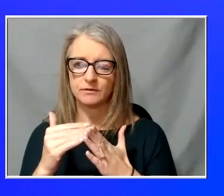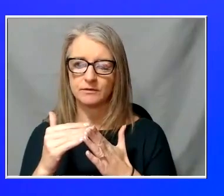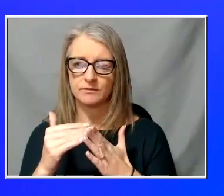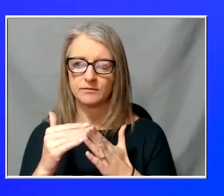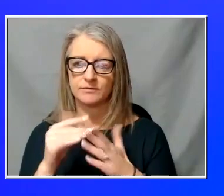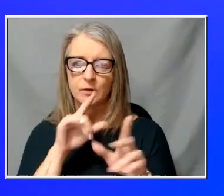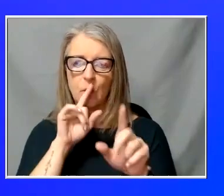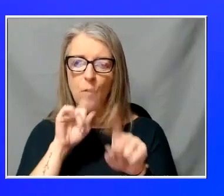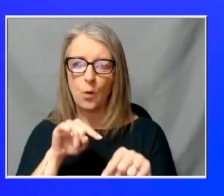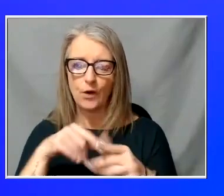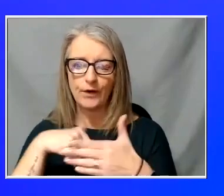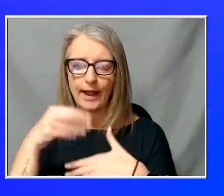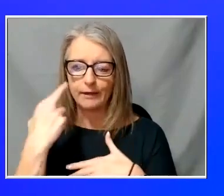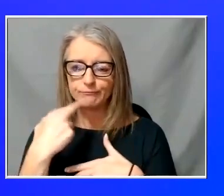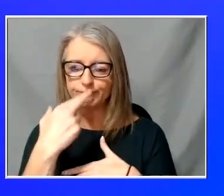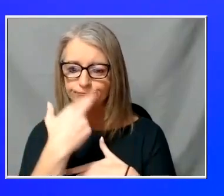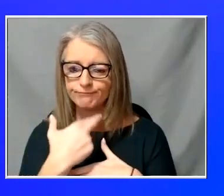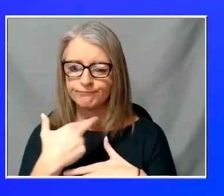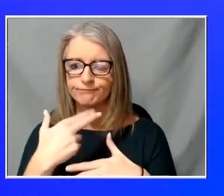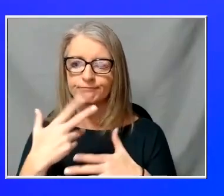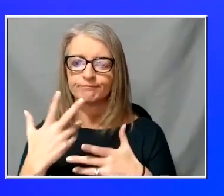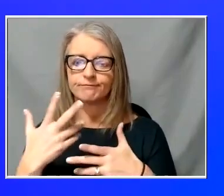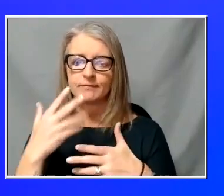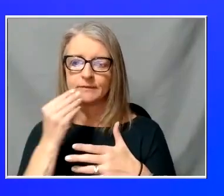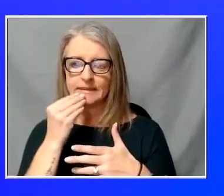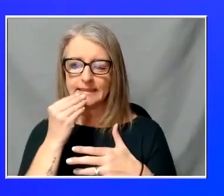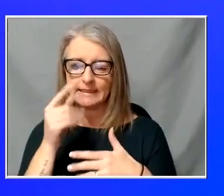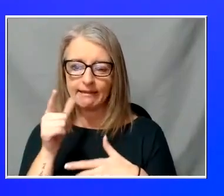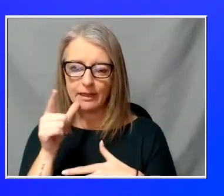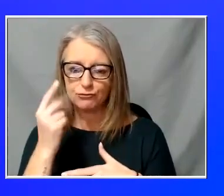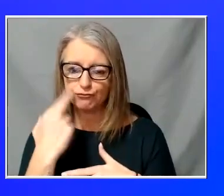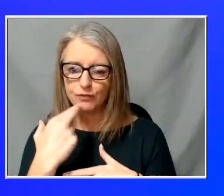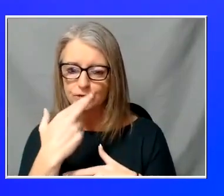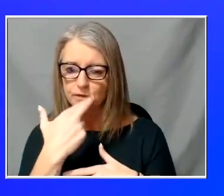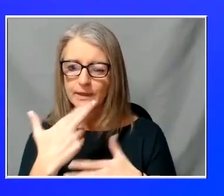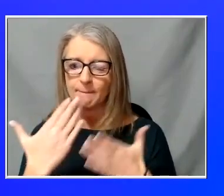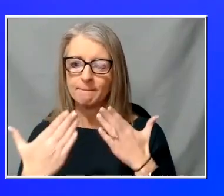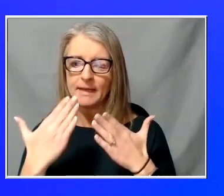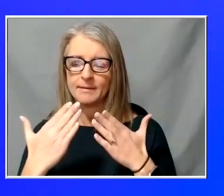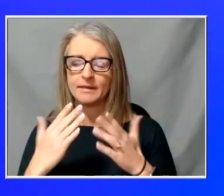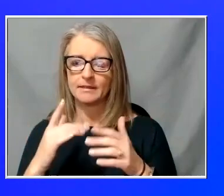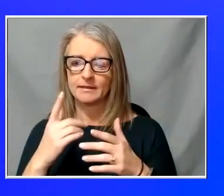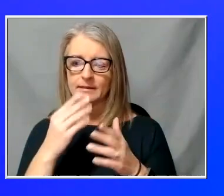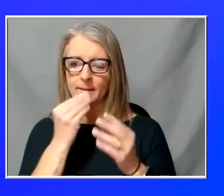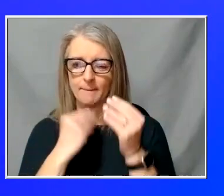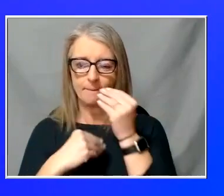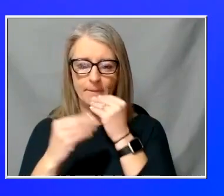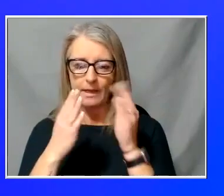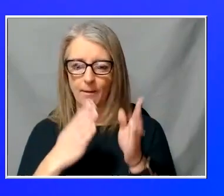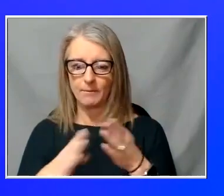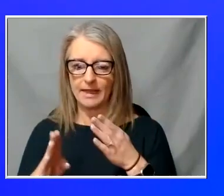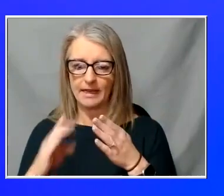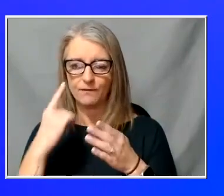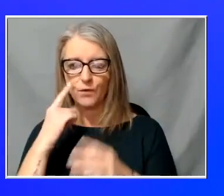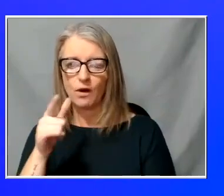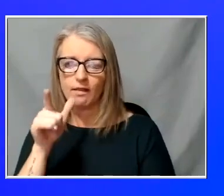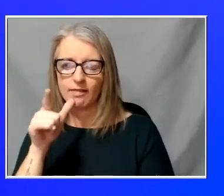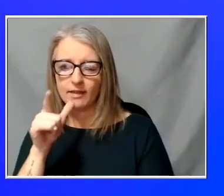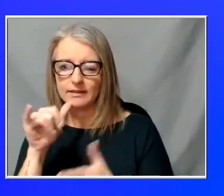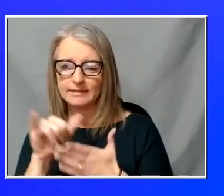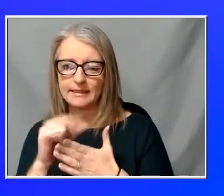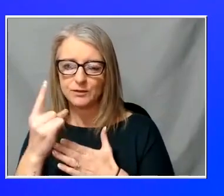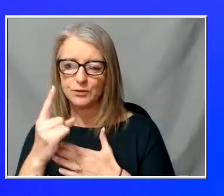order out or eat at the restaurant for lunch, maybe that's the meal planning for lunch will be the one that you